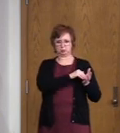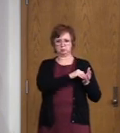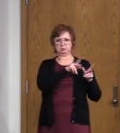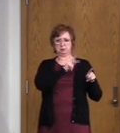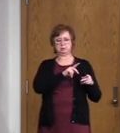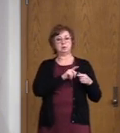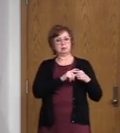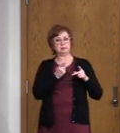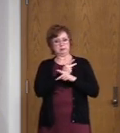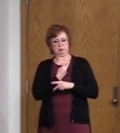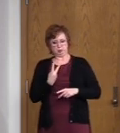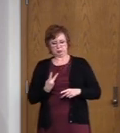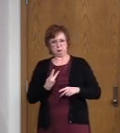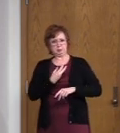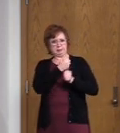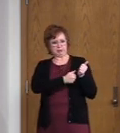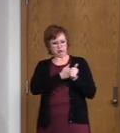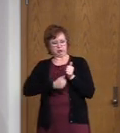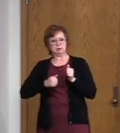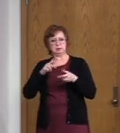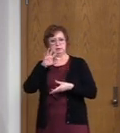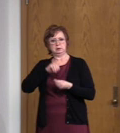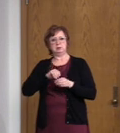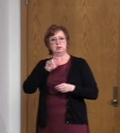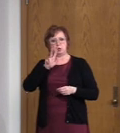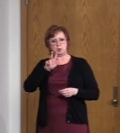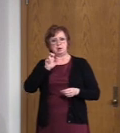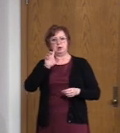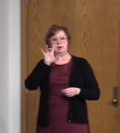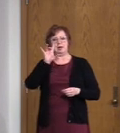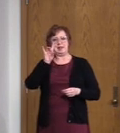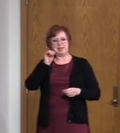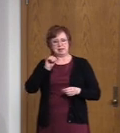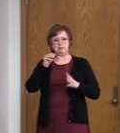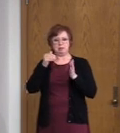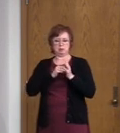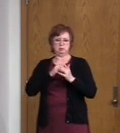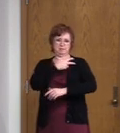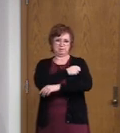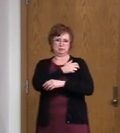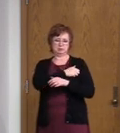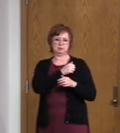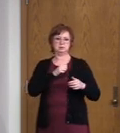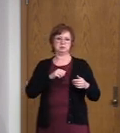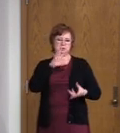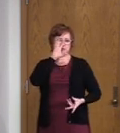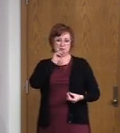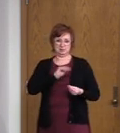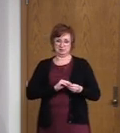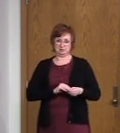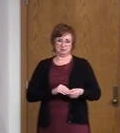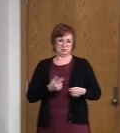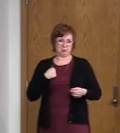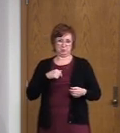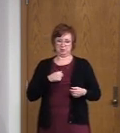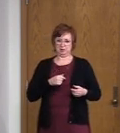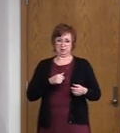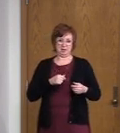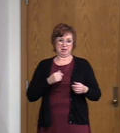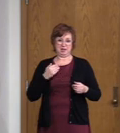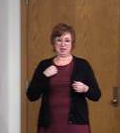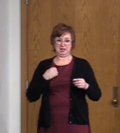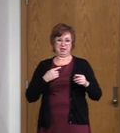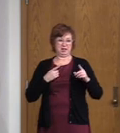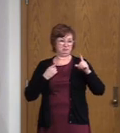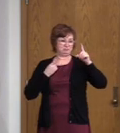vaccine. As you've been tracking, I think today we're close to 45,000 vaccines have been delivered. So we're nowhere near our target goal